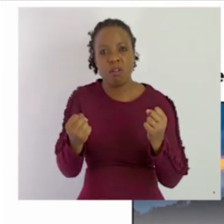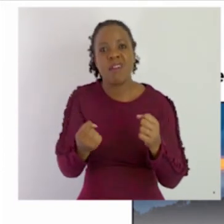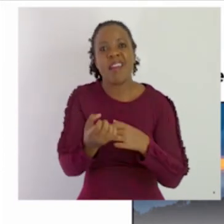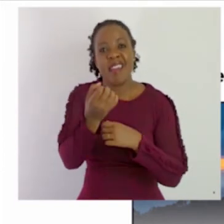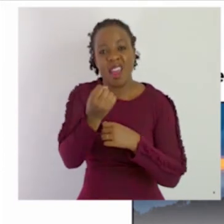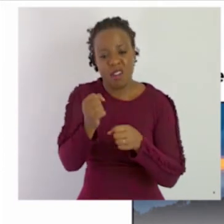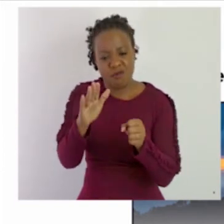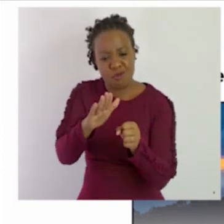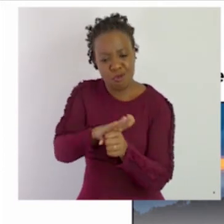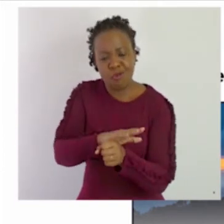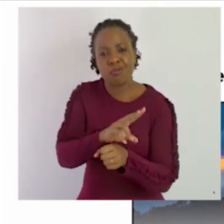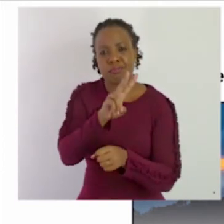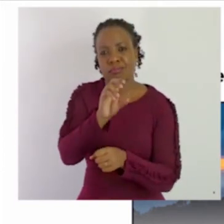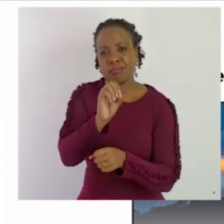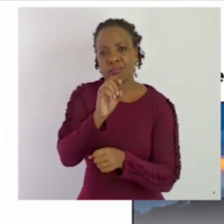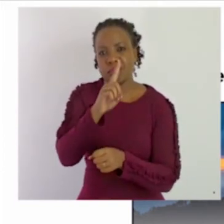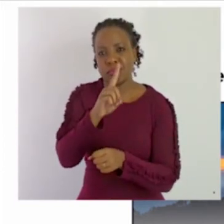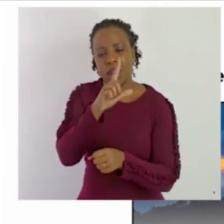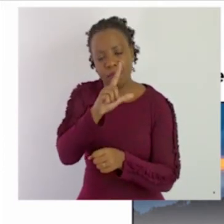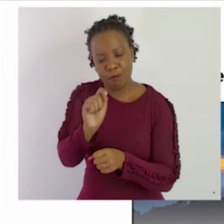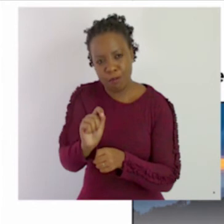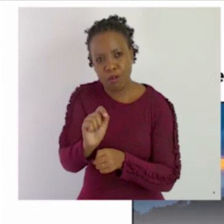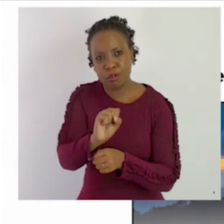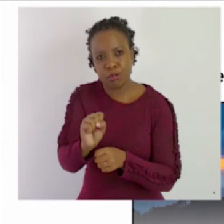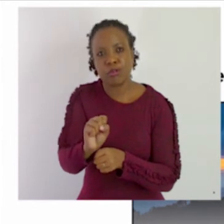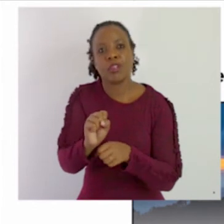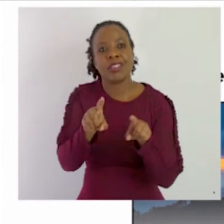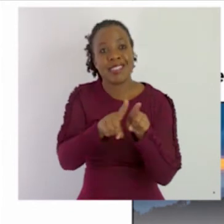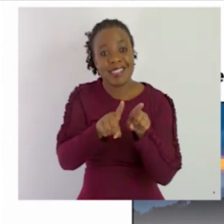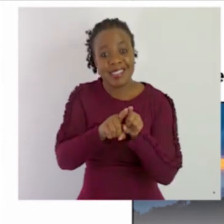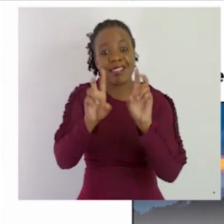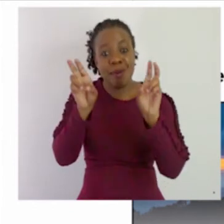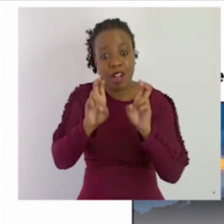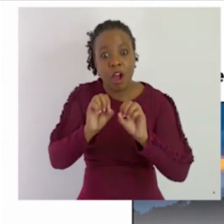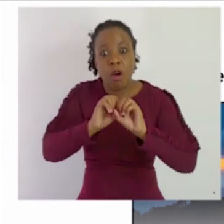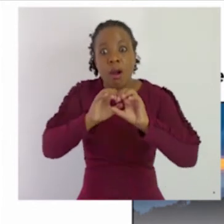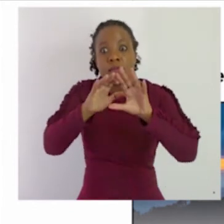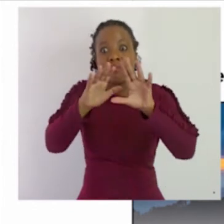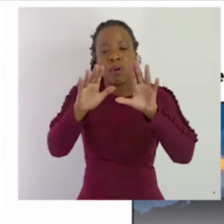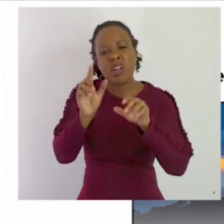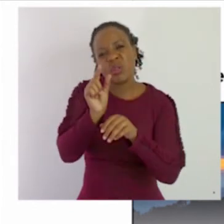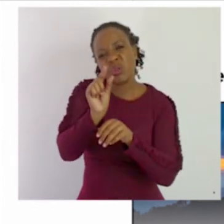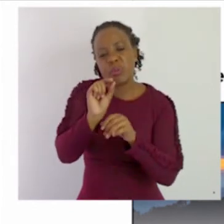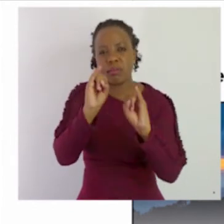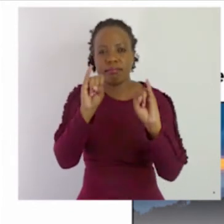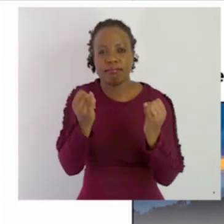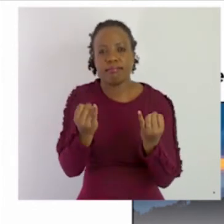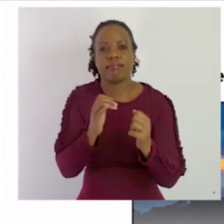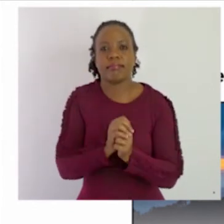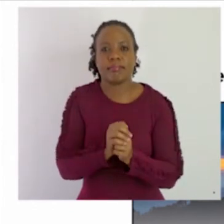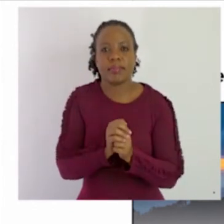enough volts of electricity to light a medium-sized town. The heat